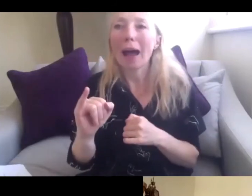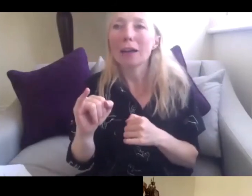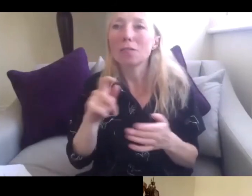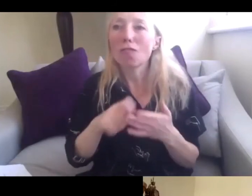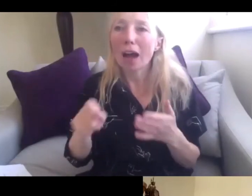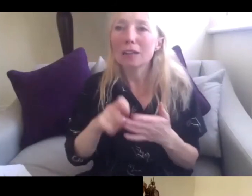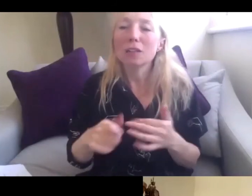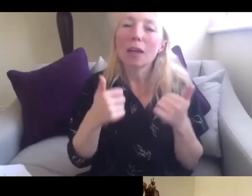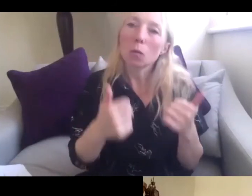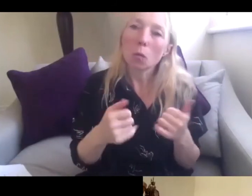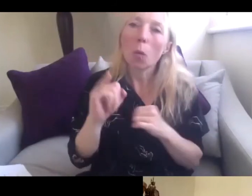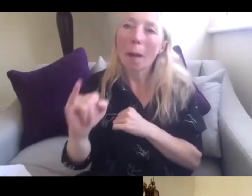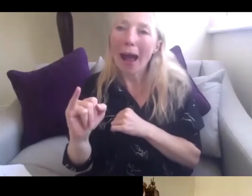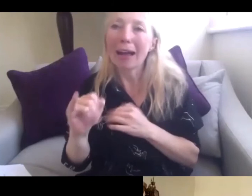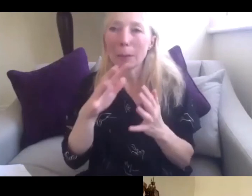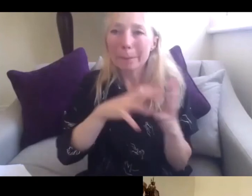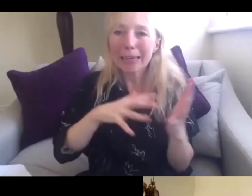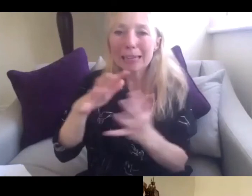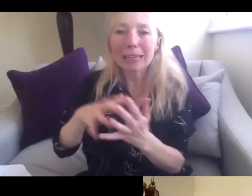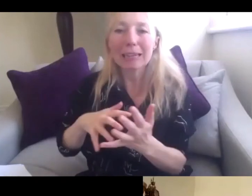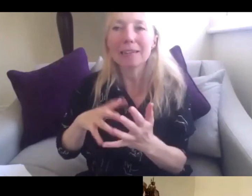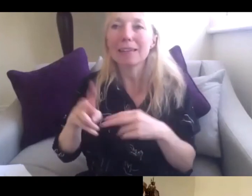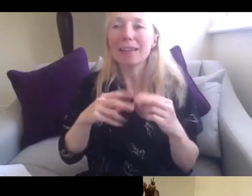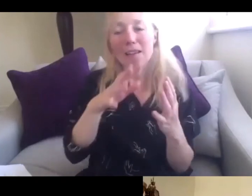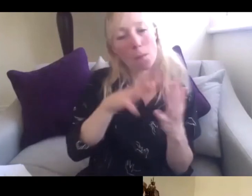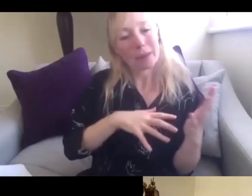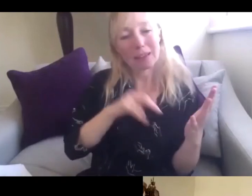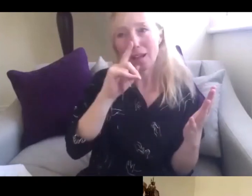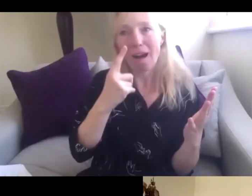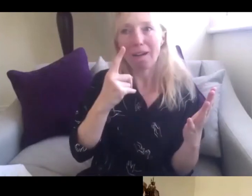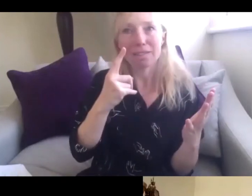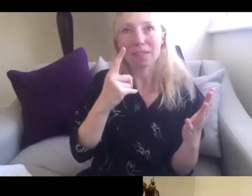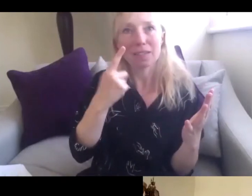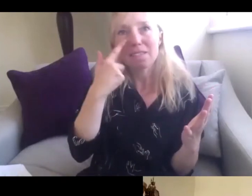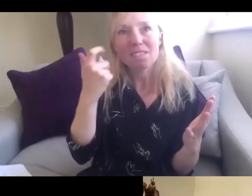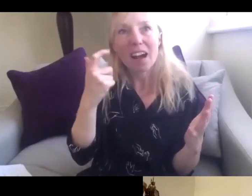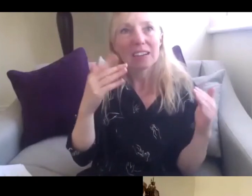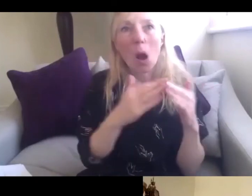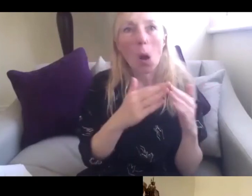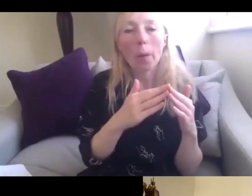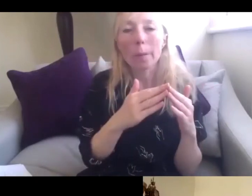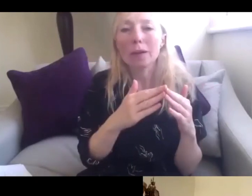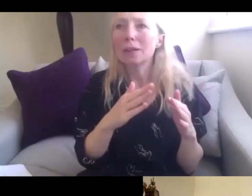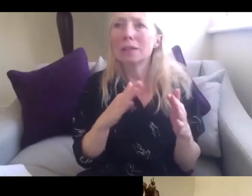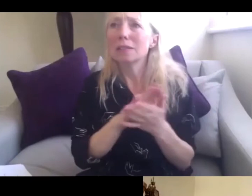it's important to realize that just because a piece can't find a home, it doesn't mean it's a flaw with you as a writer. Maybe